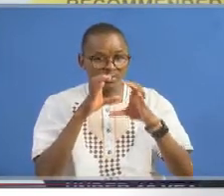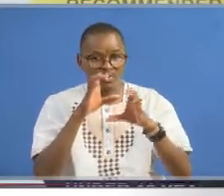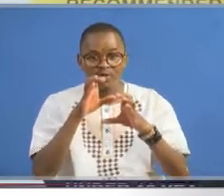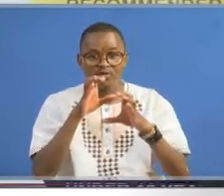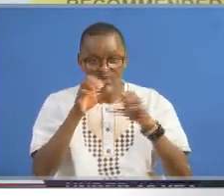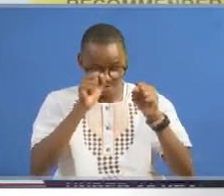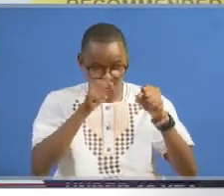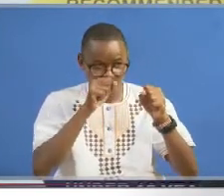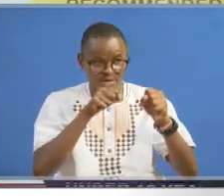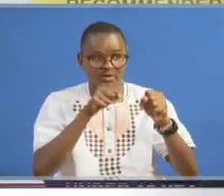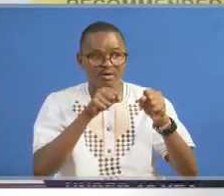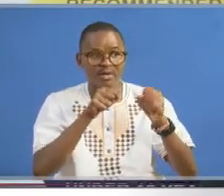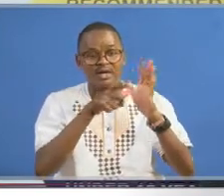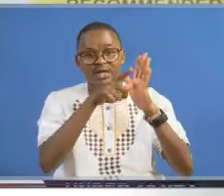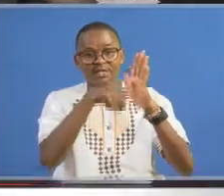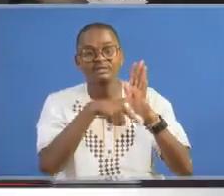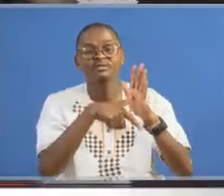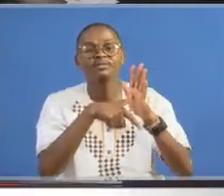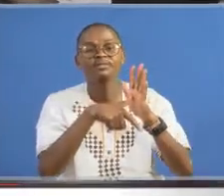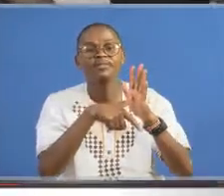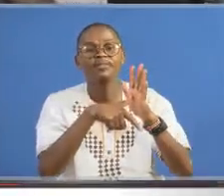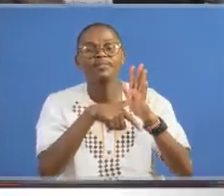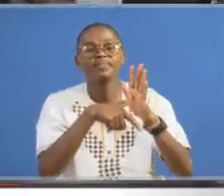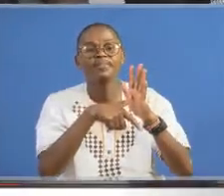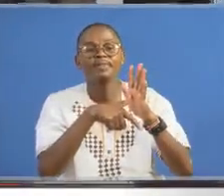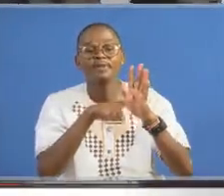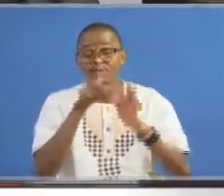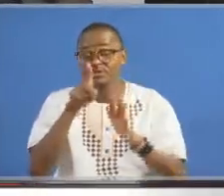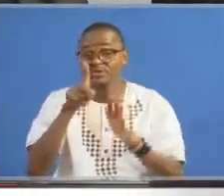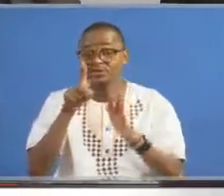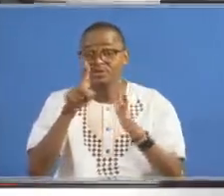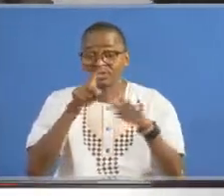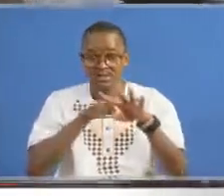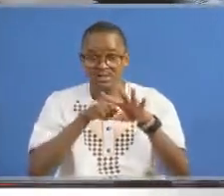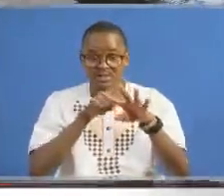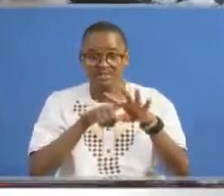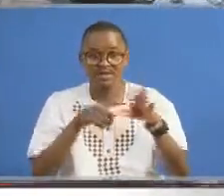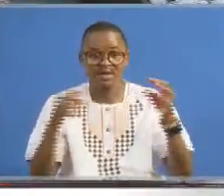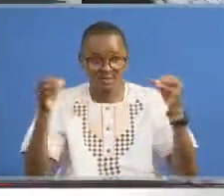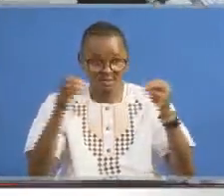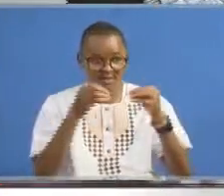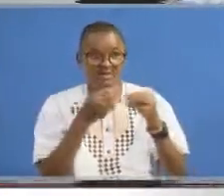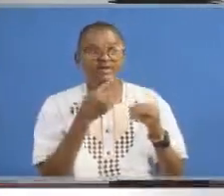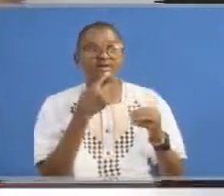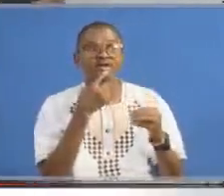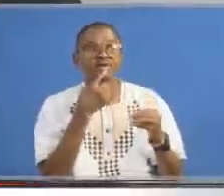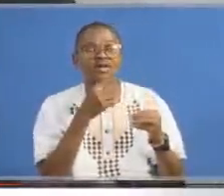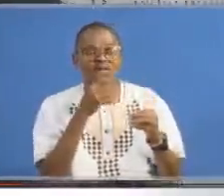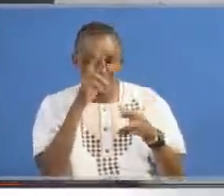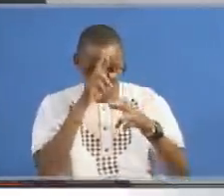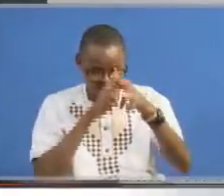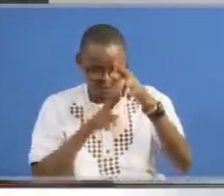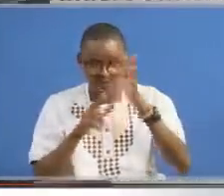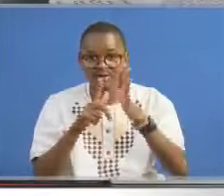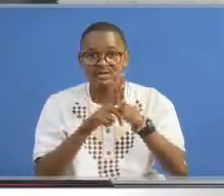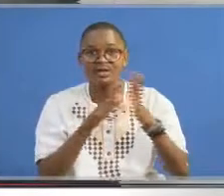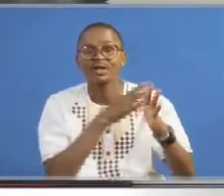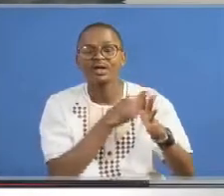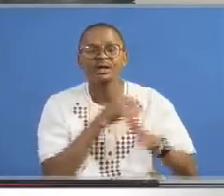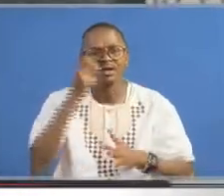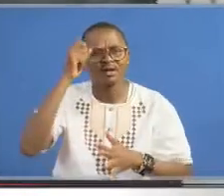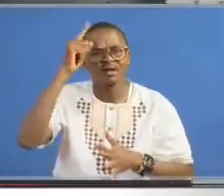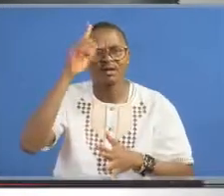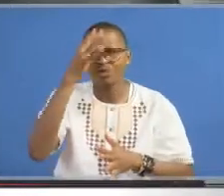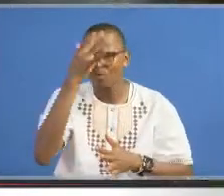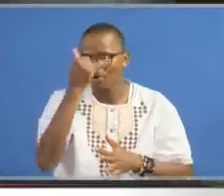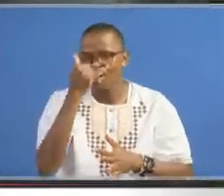our agreement later. Alvindo, who was present during the media brief, said that he respects the law and understands